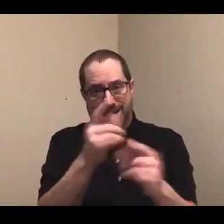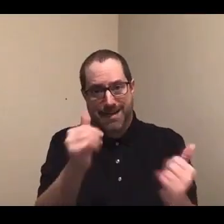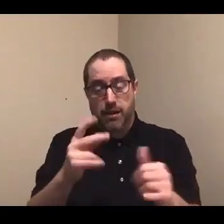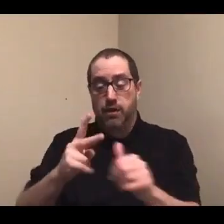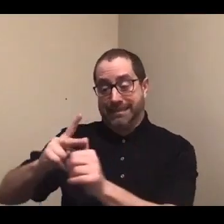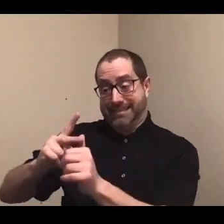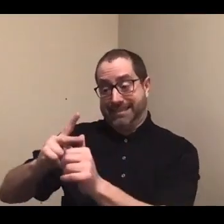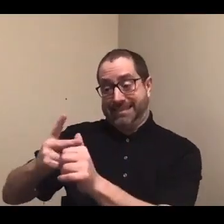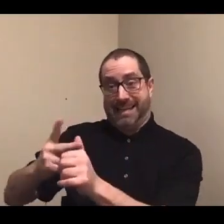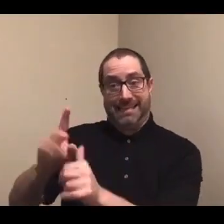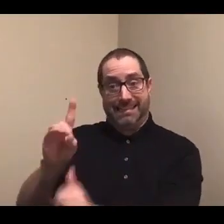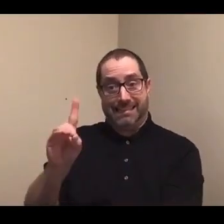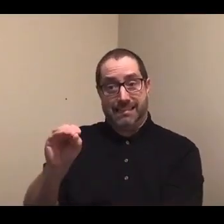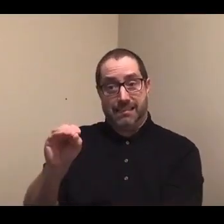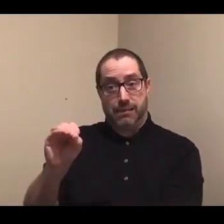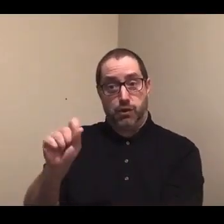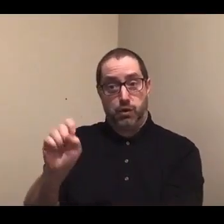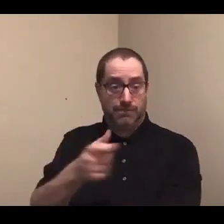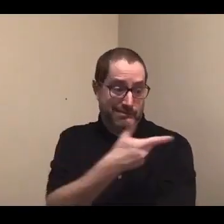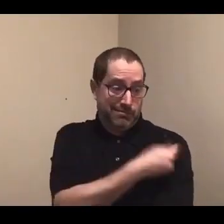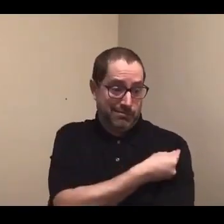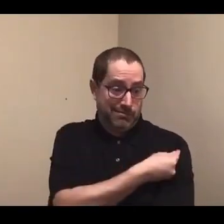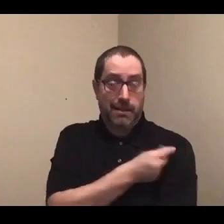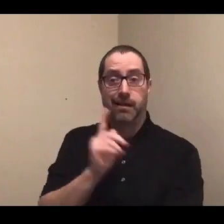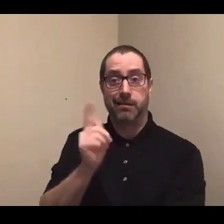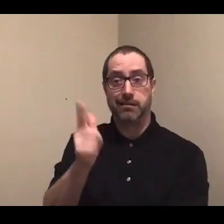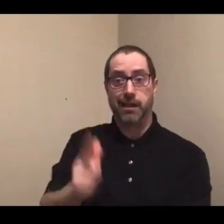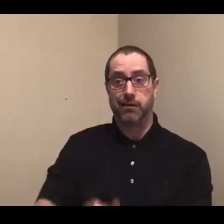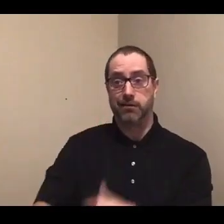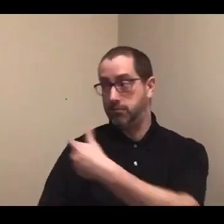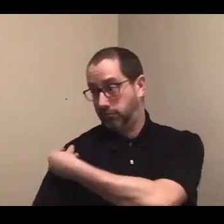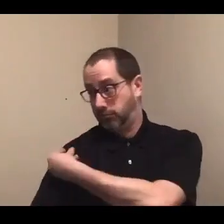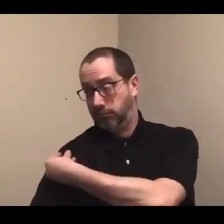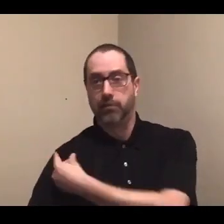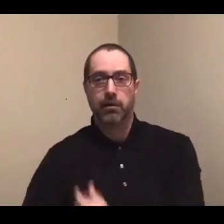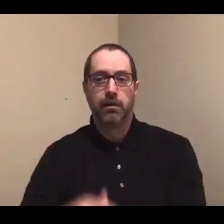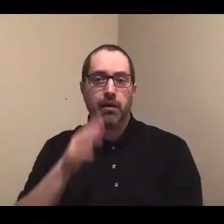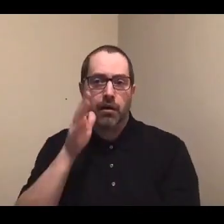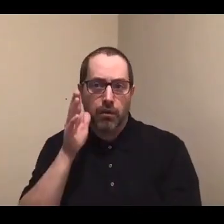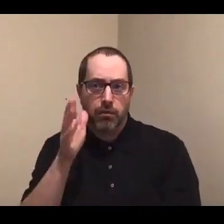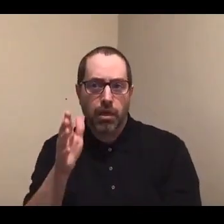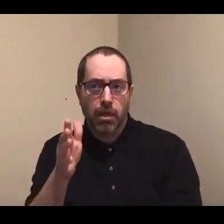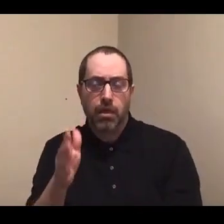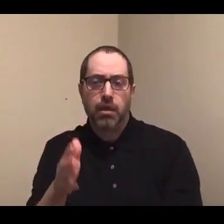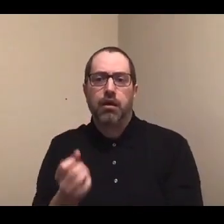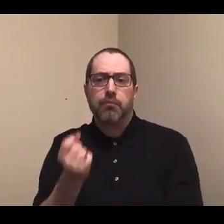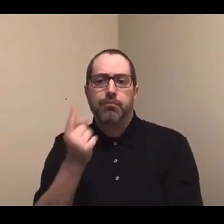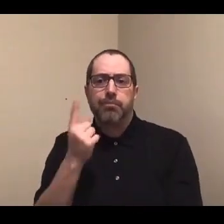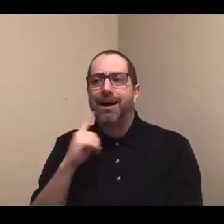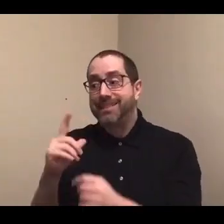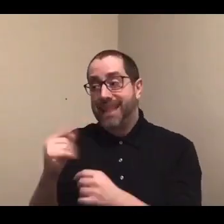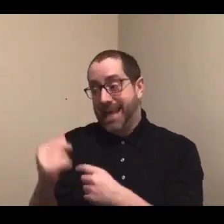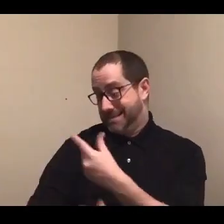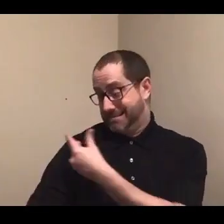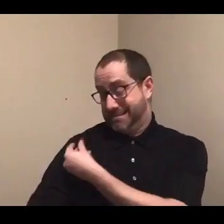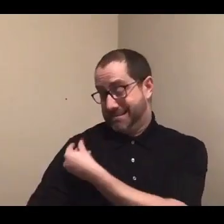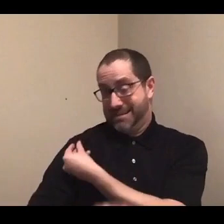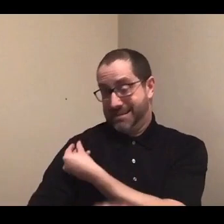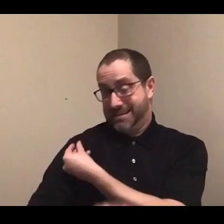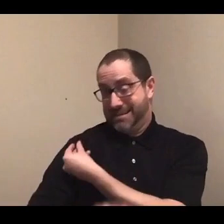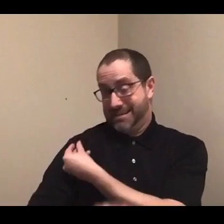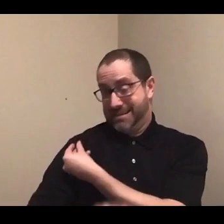opening up to second doses when the government announces that we are moving forward with second dose appointments. And if you were to